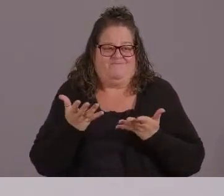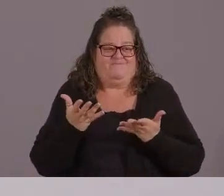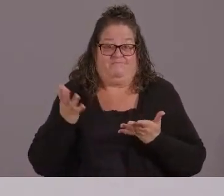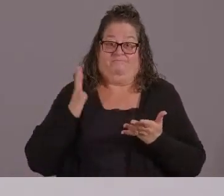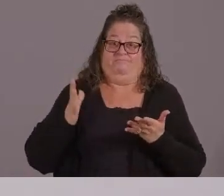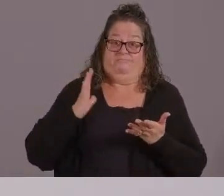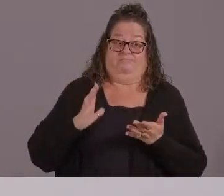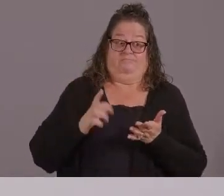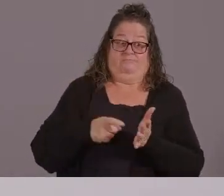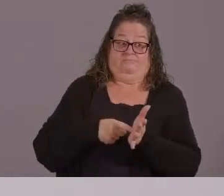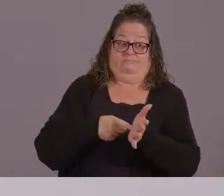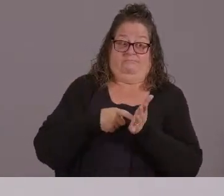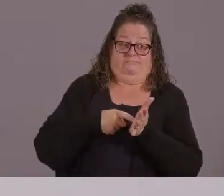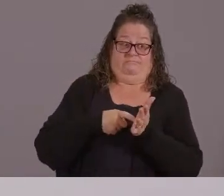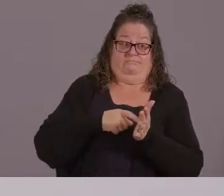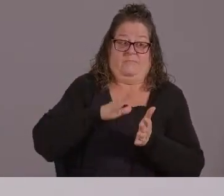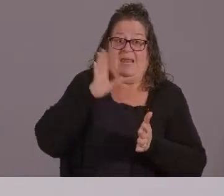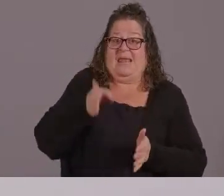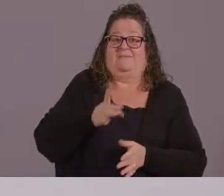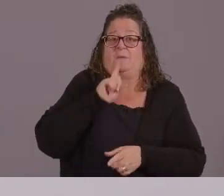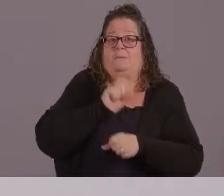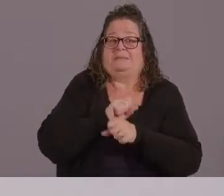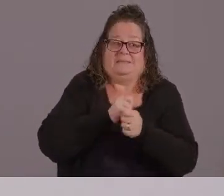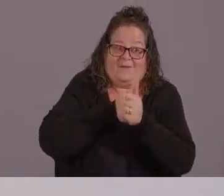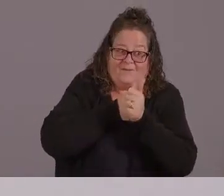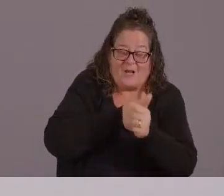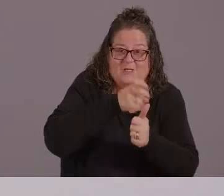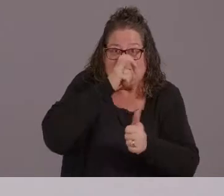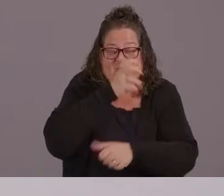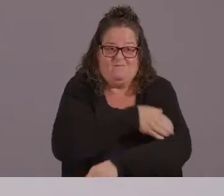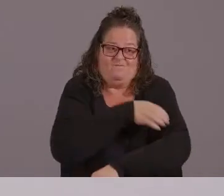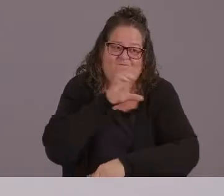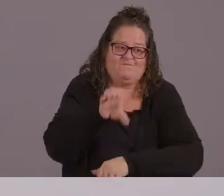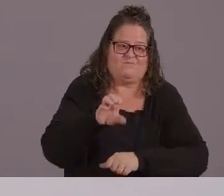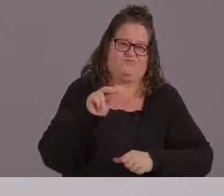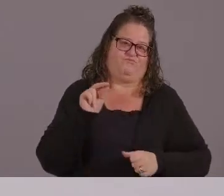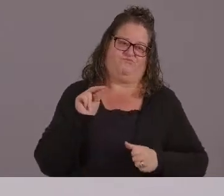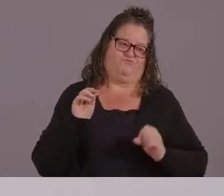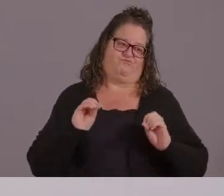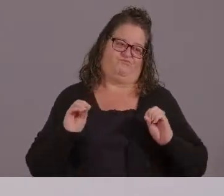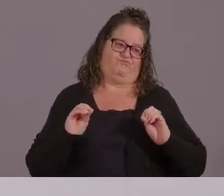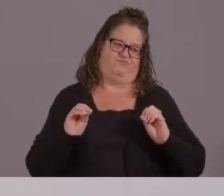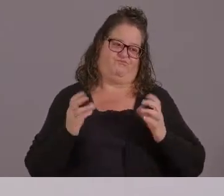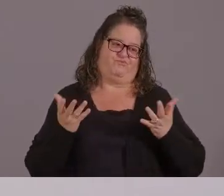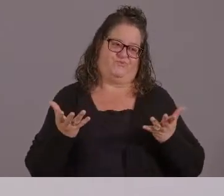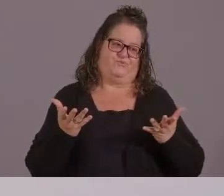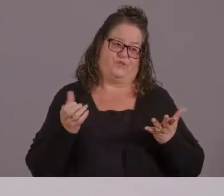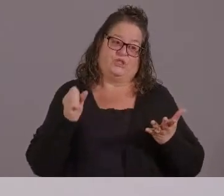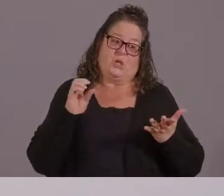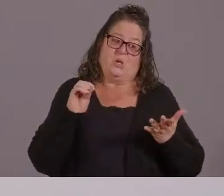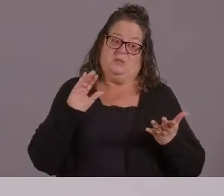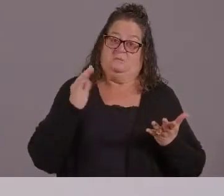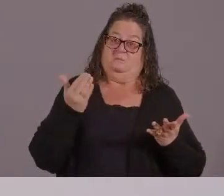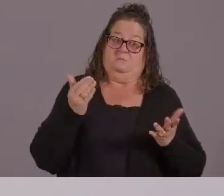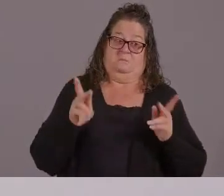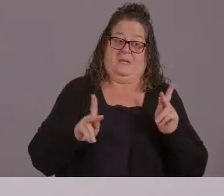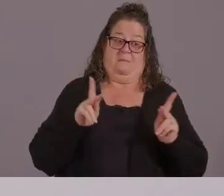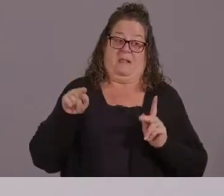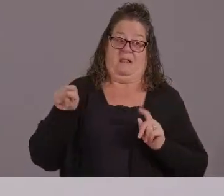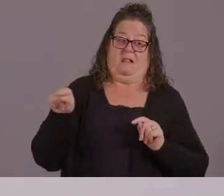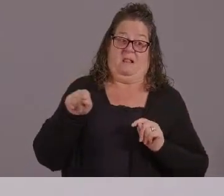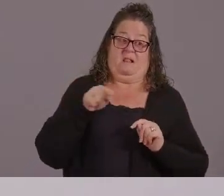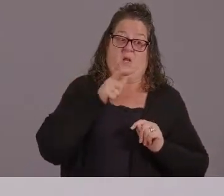enforced. And so, again, most of the people who are going to wear masks are going to continue to wear masks when they're out. Those